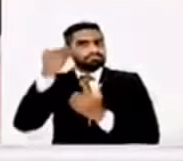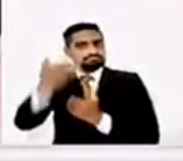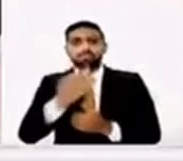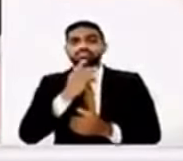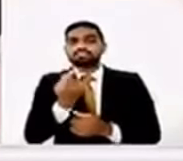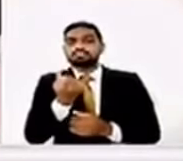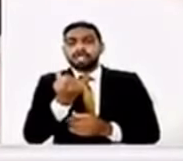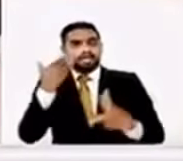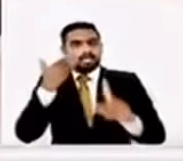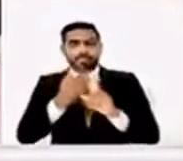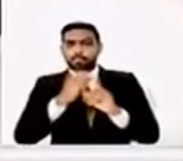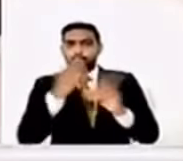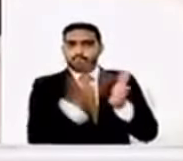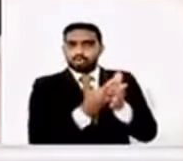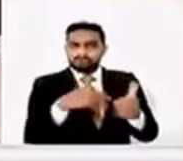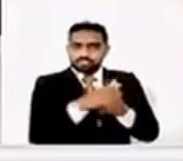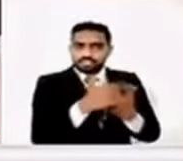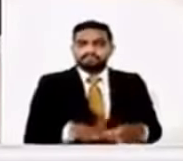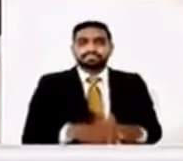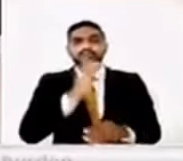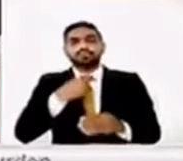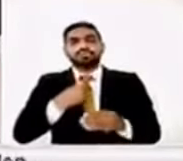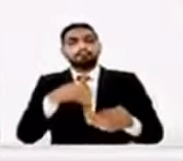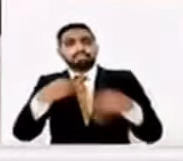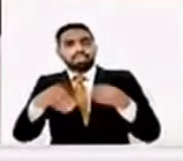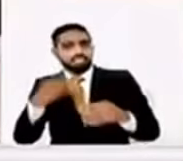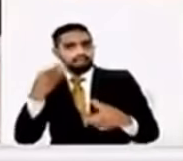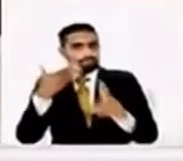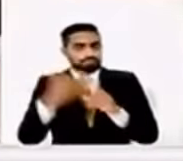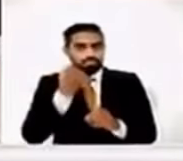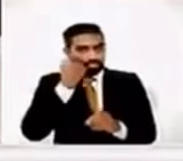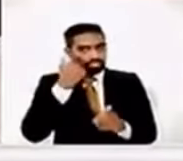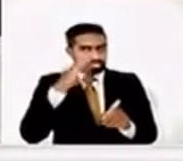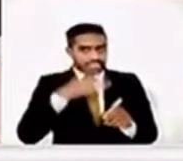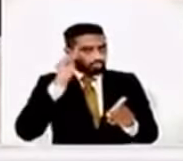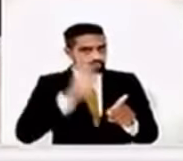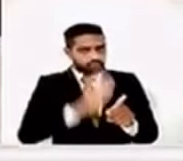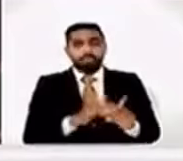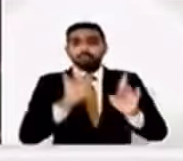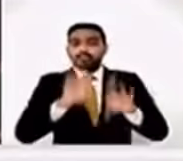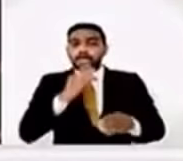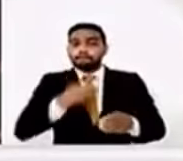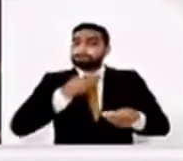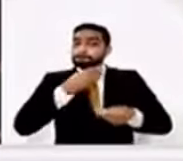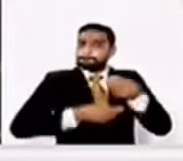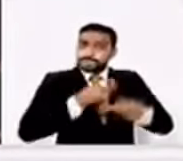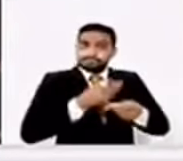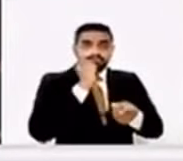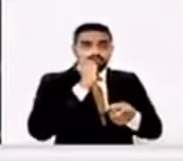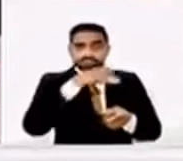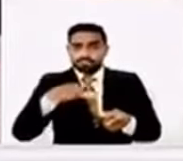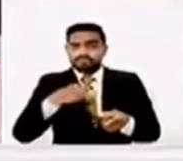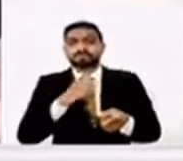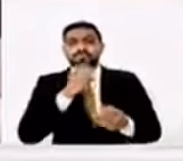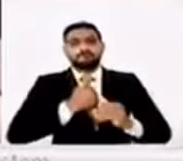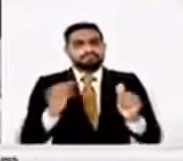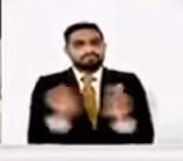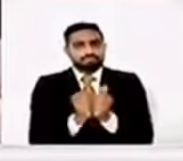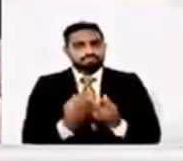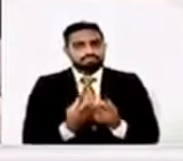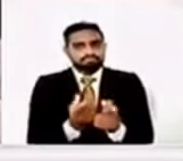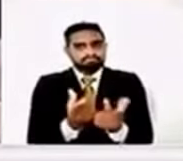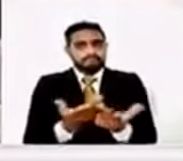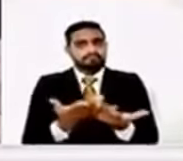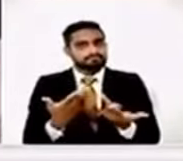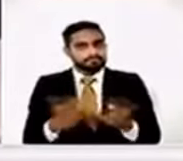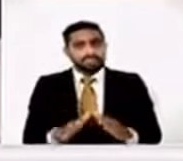and liquidity management. Trade and production processes should be aligned so as to minimize the reliance on foreign imports in